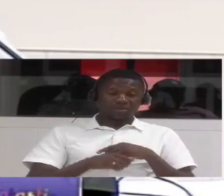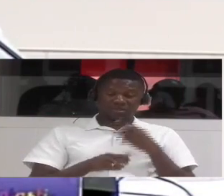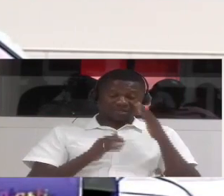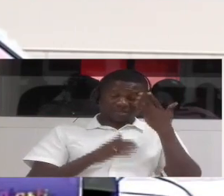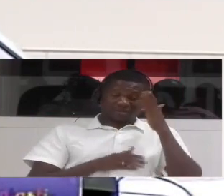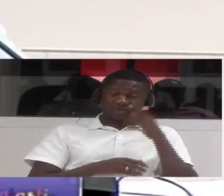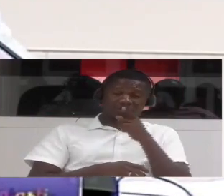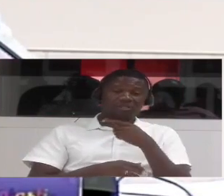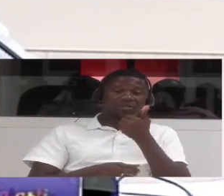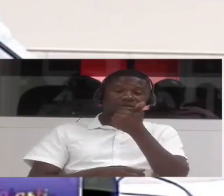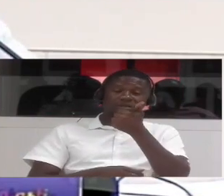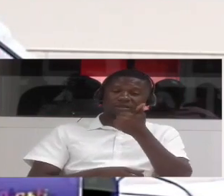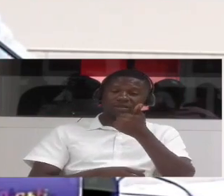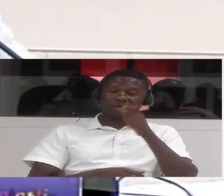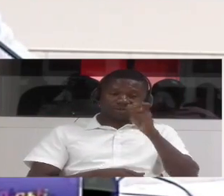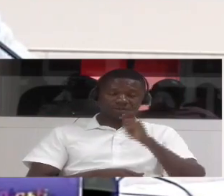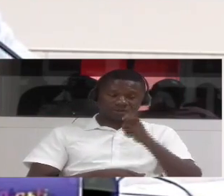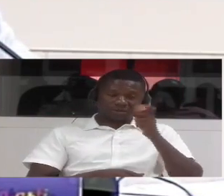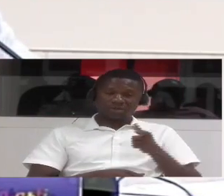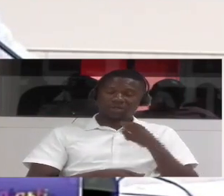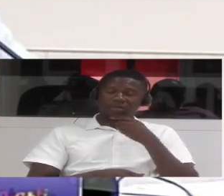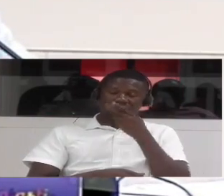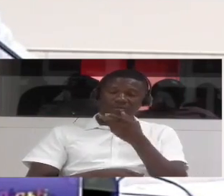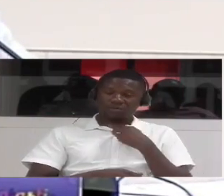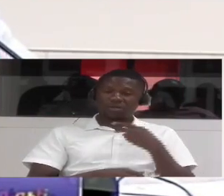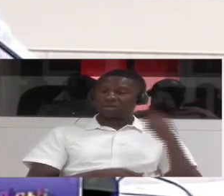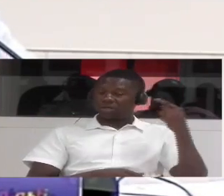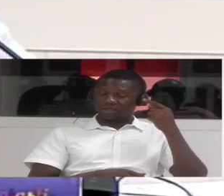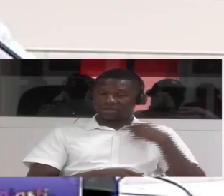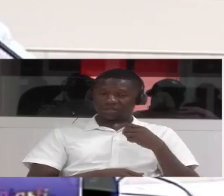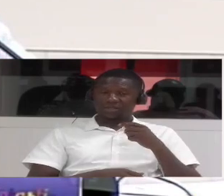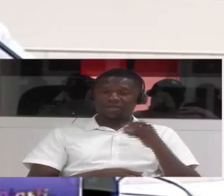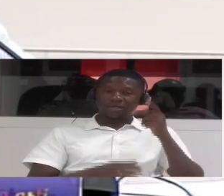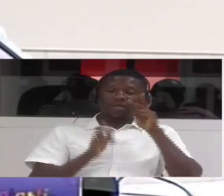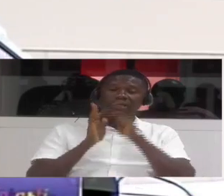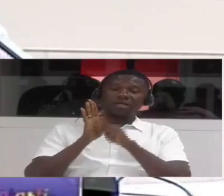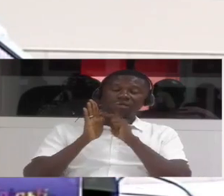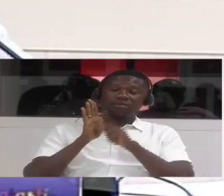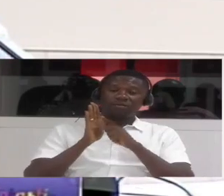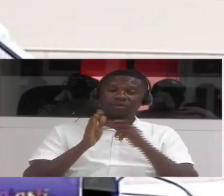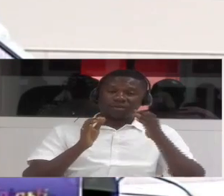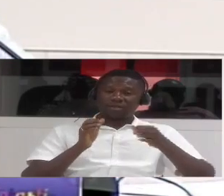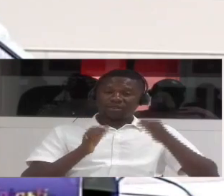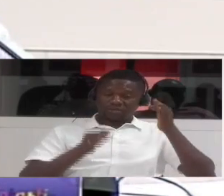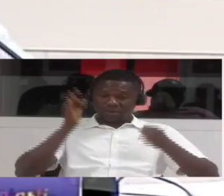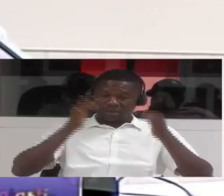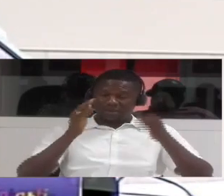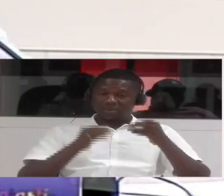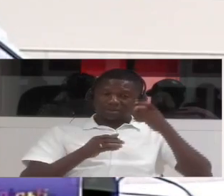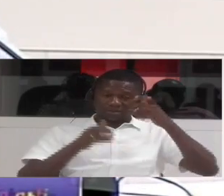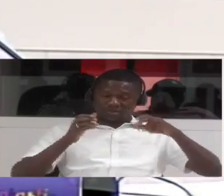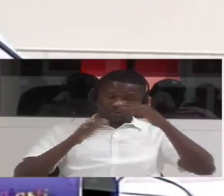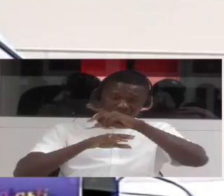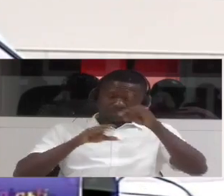case was first being heard at the magistrate's court in Kanifeng. So Augustine was a reporter for The Point, and he